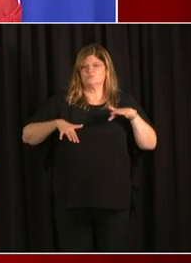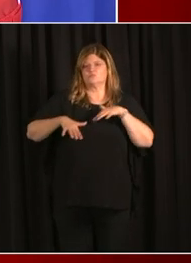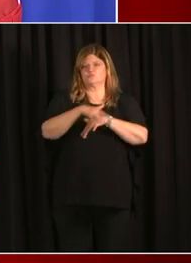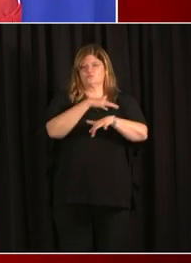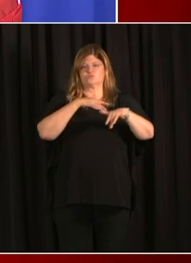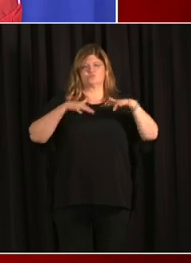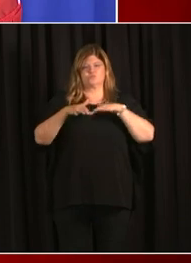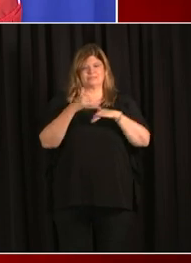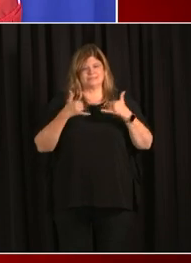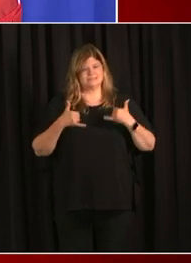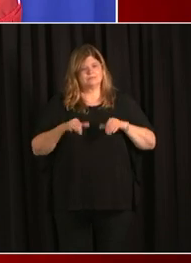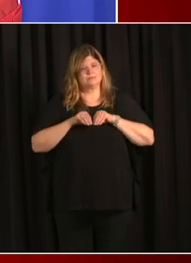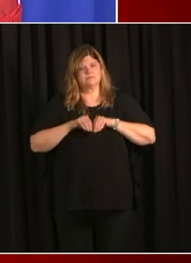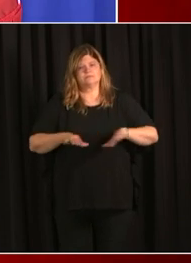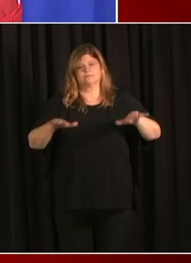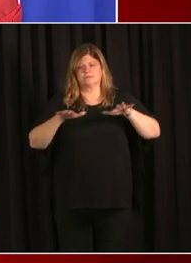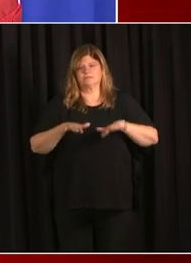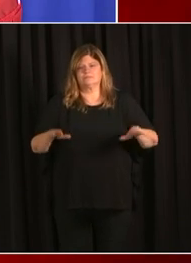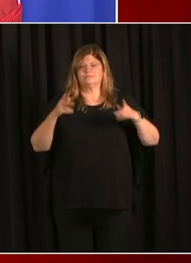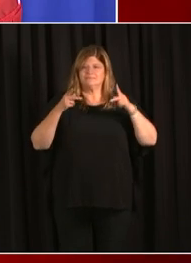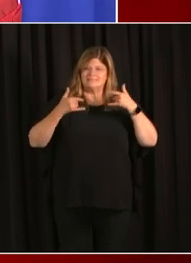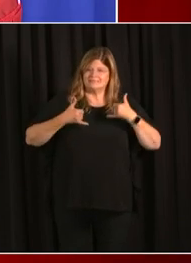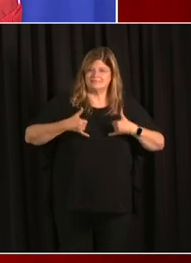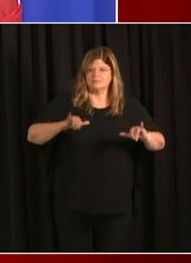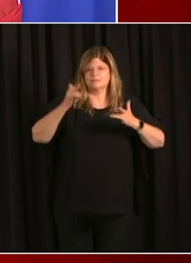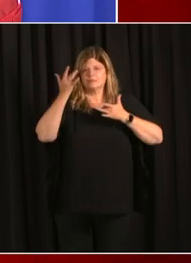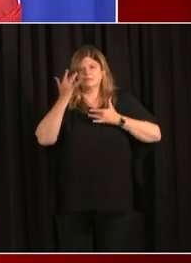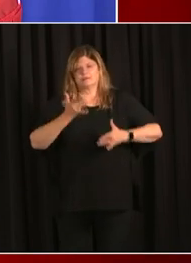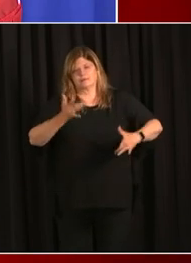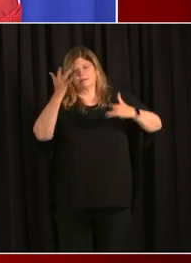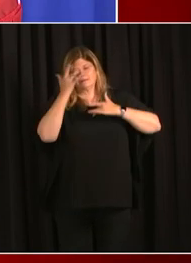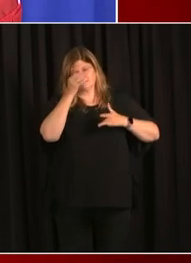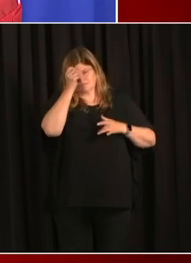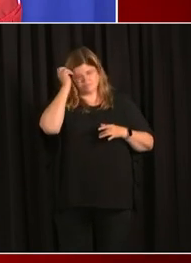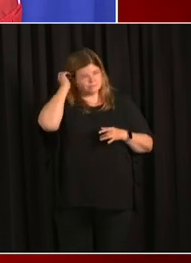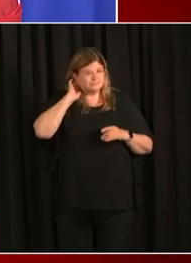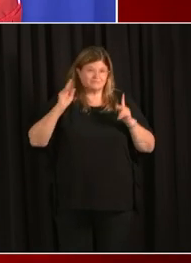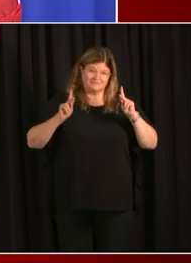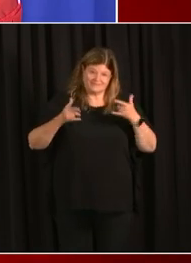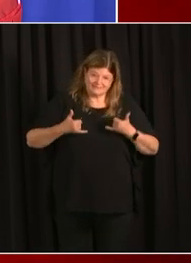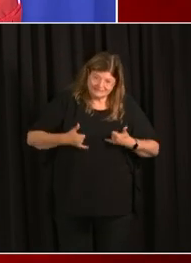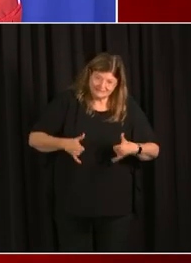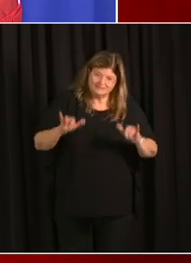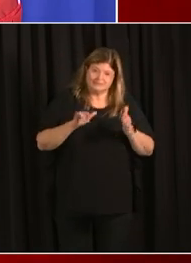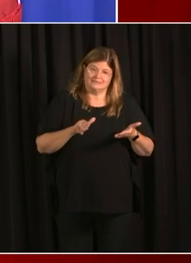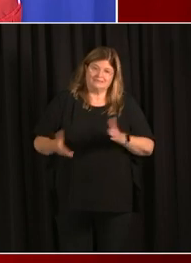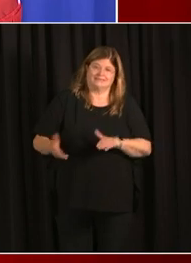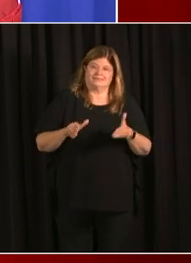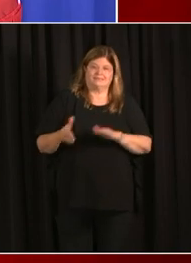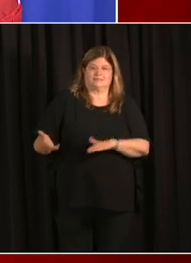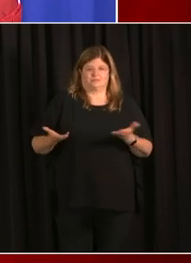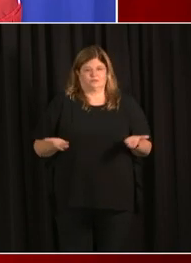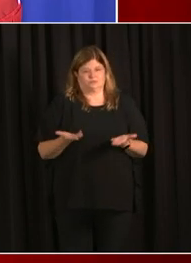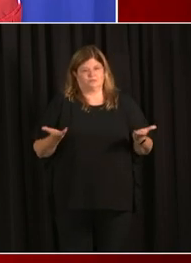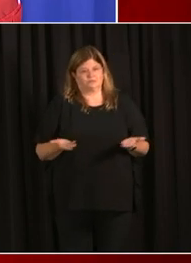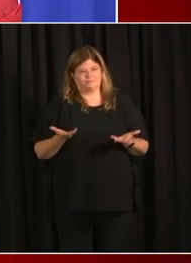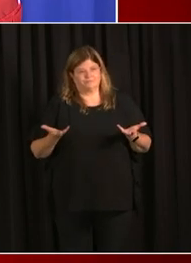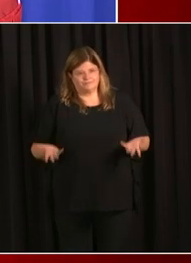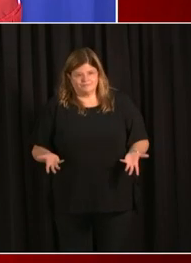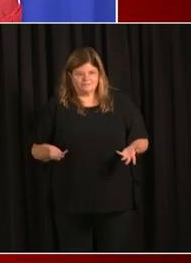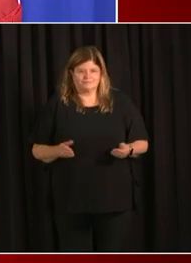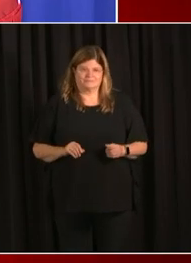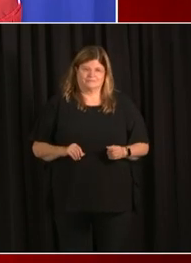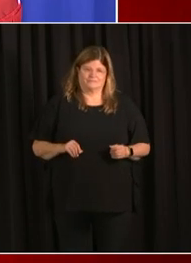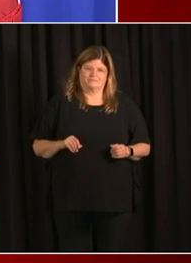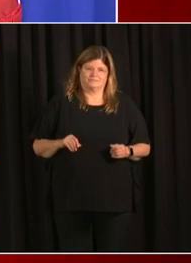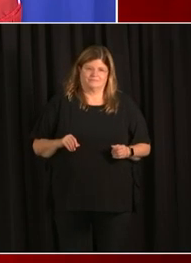out there. People are still getting the virus and people are still dying. So it's still here. So I think that when